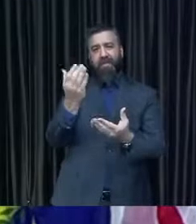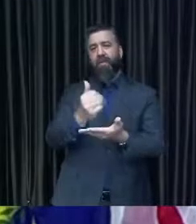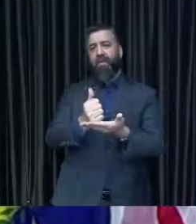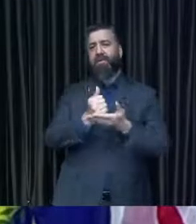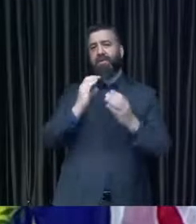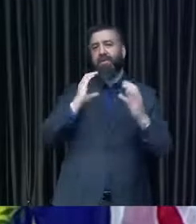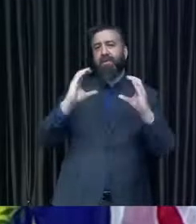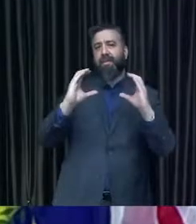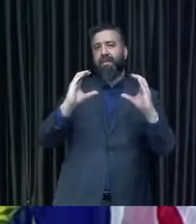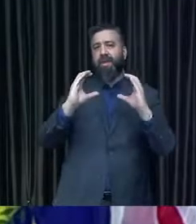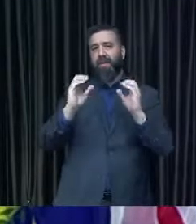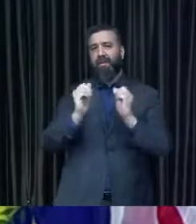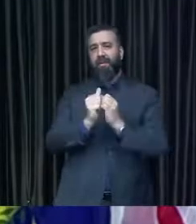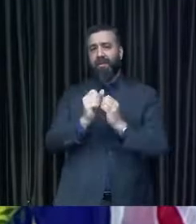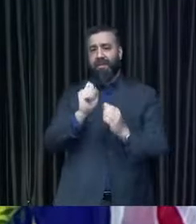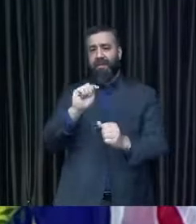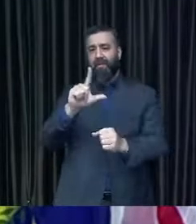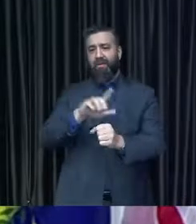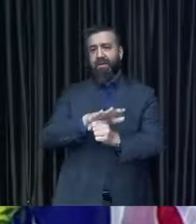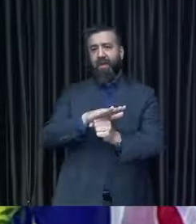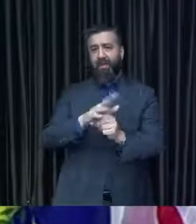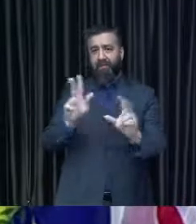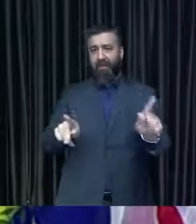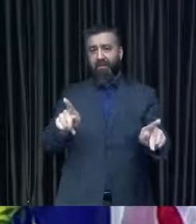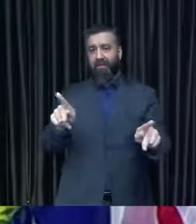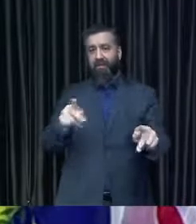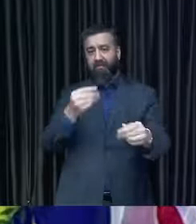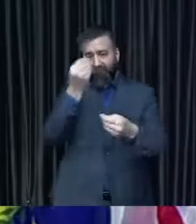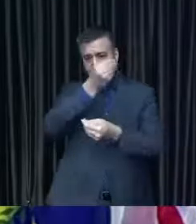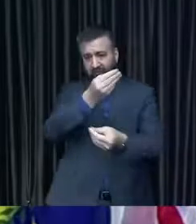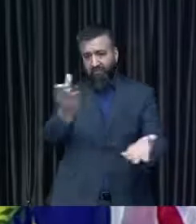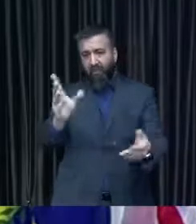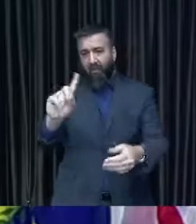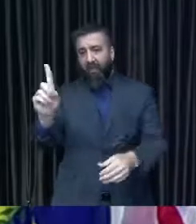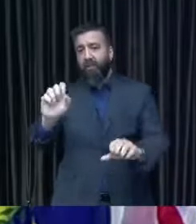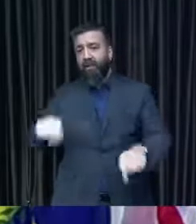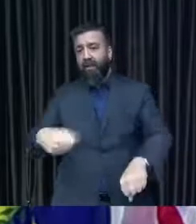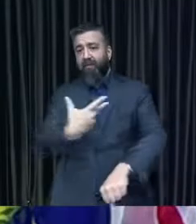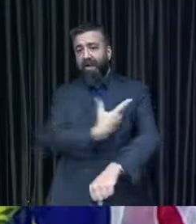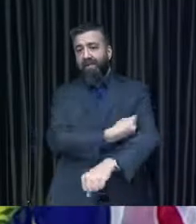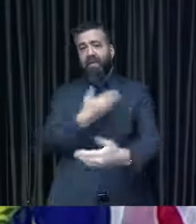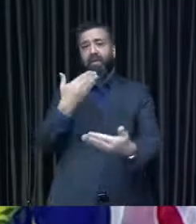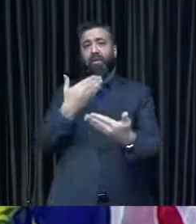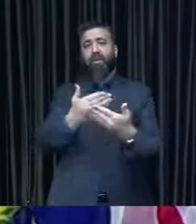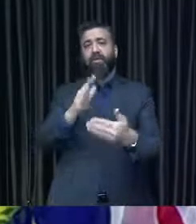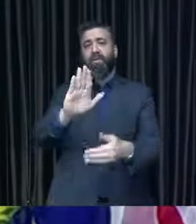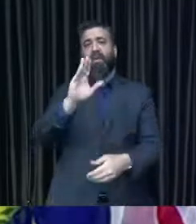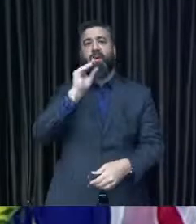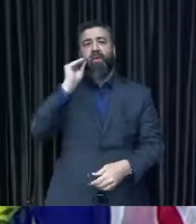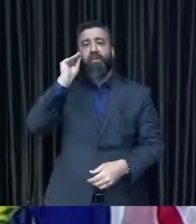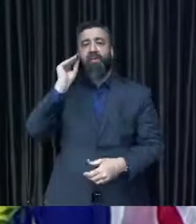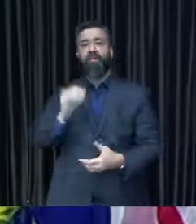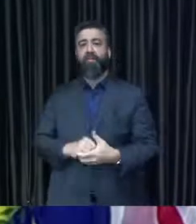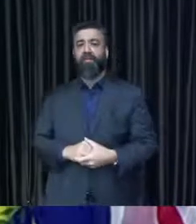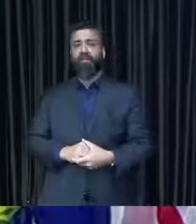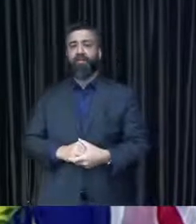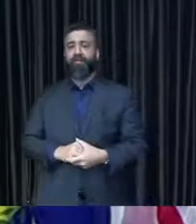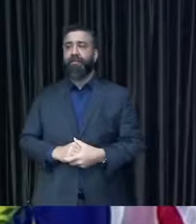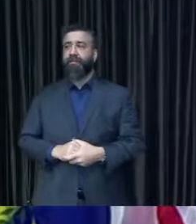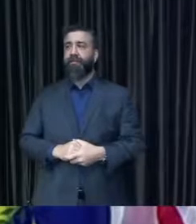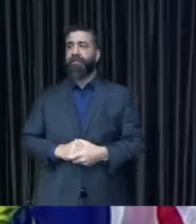communicate among all St. Louis County residents where they can get a vaccine close to them. Are you aware of any vaccines in the